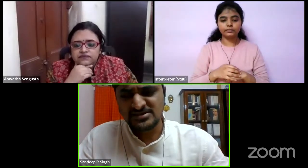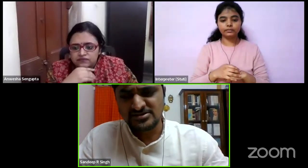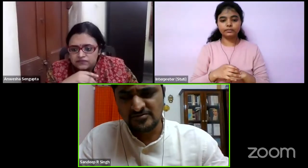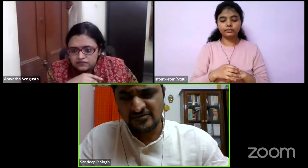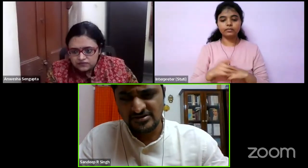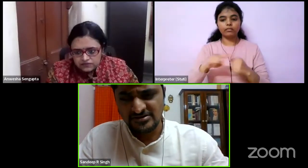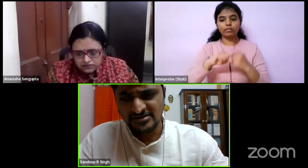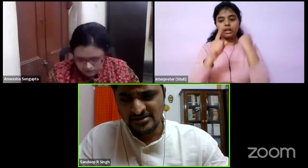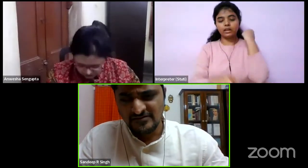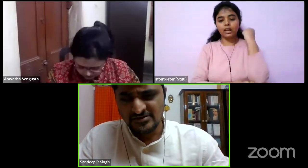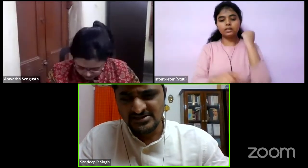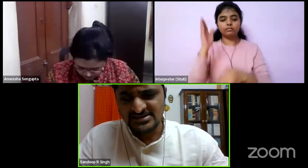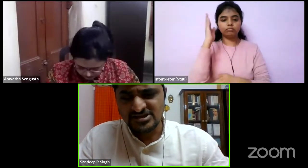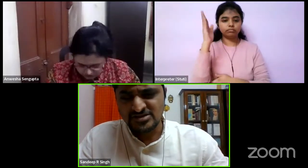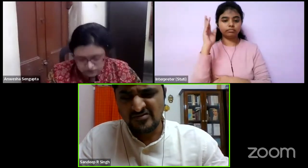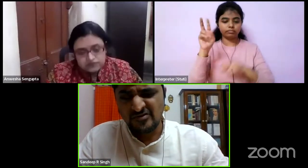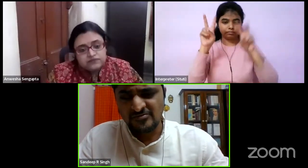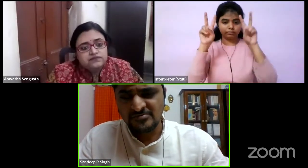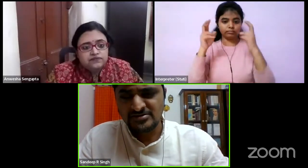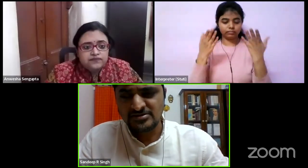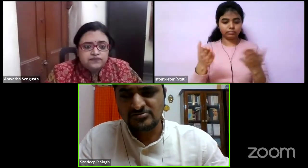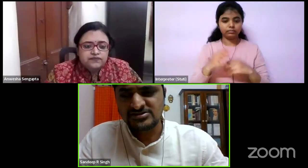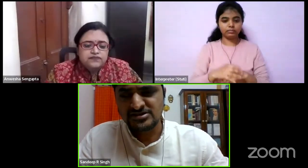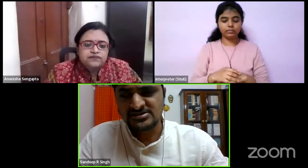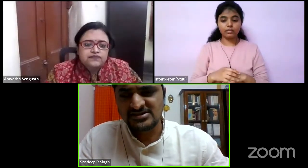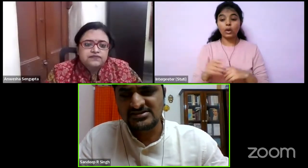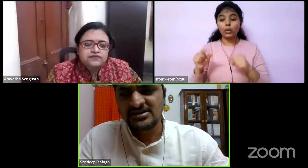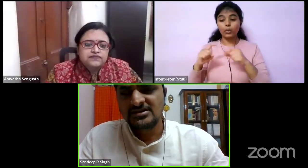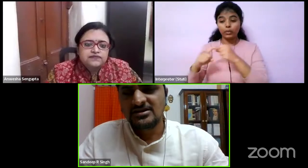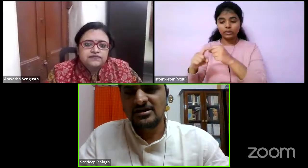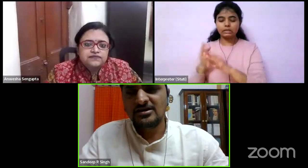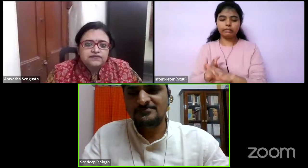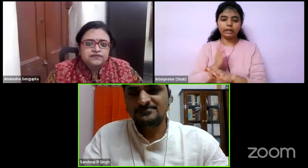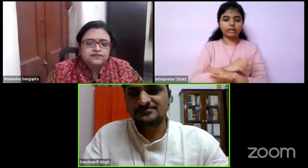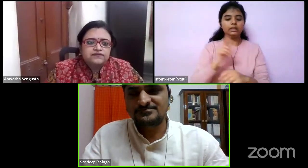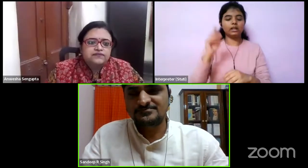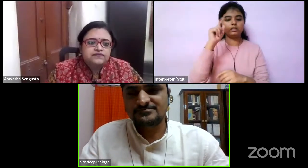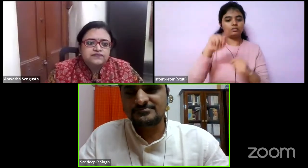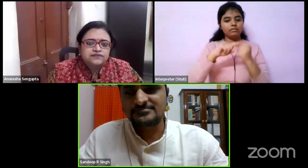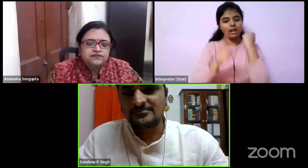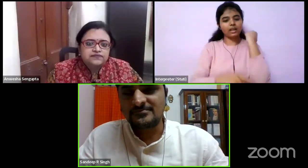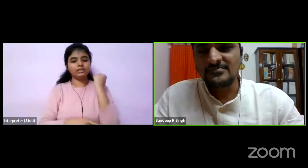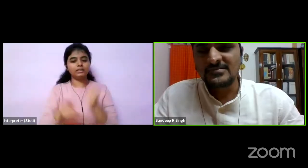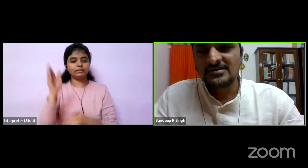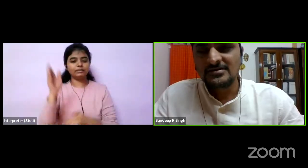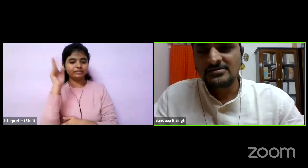last presenter for this session before we begin the question answers.